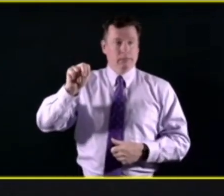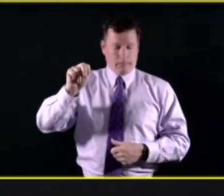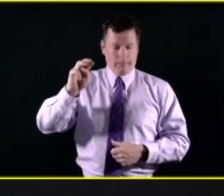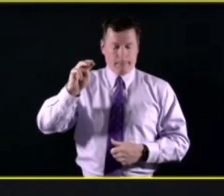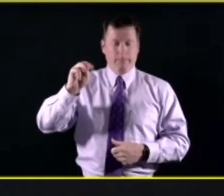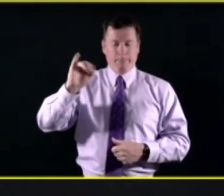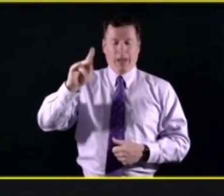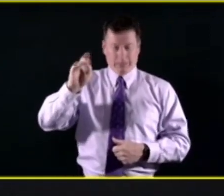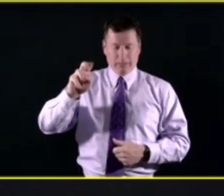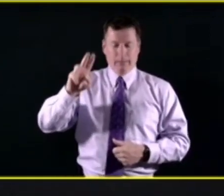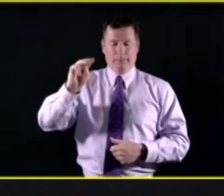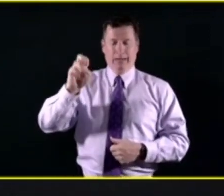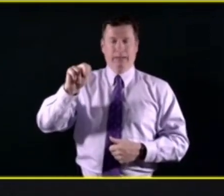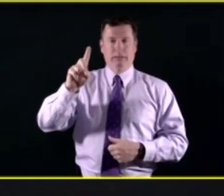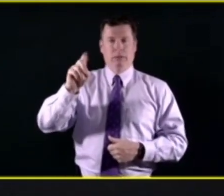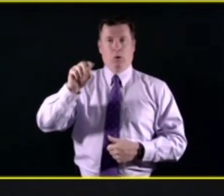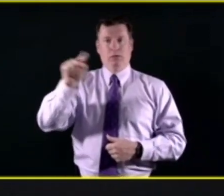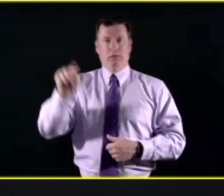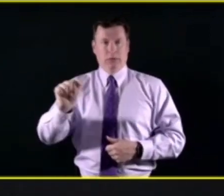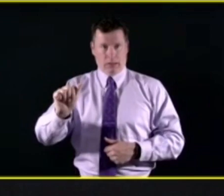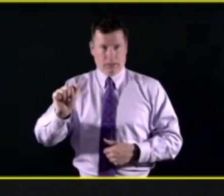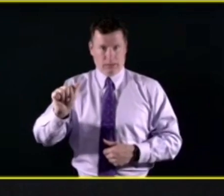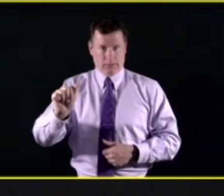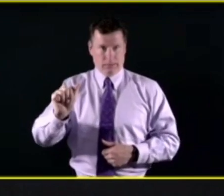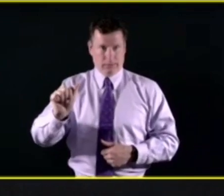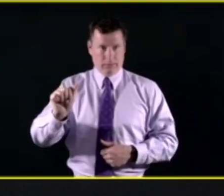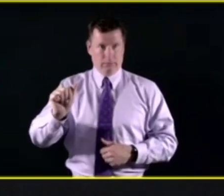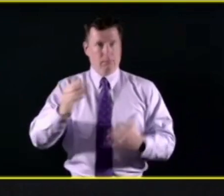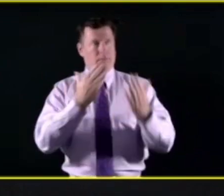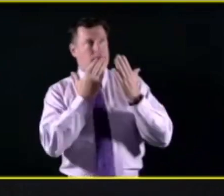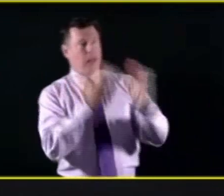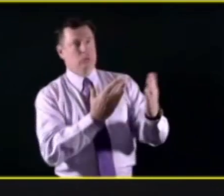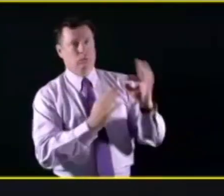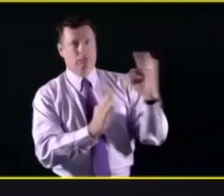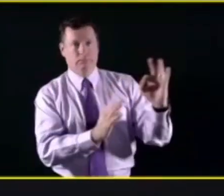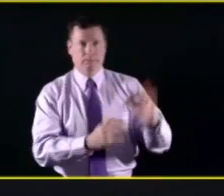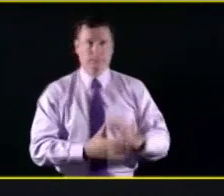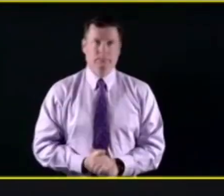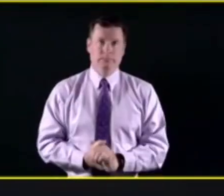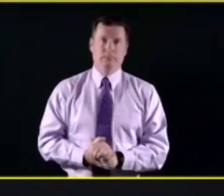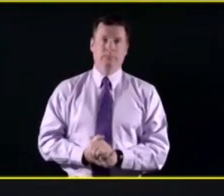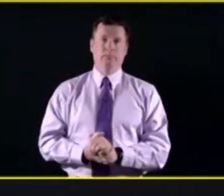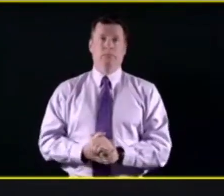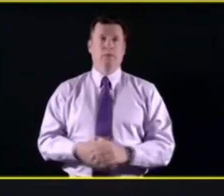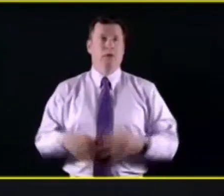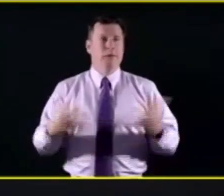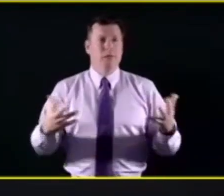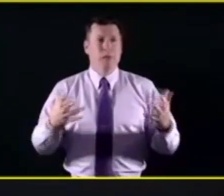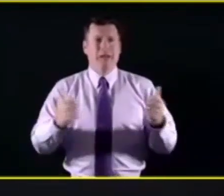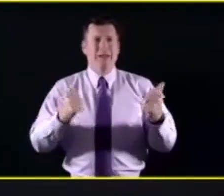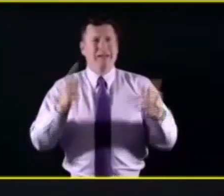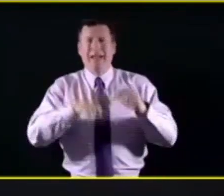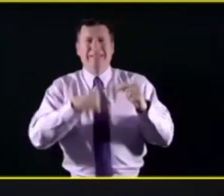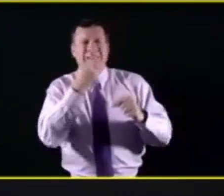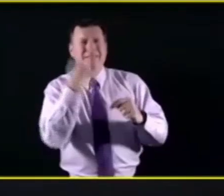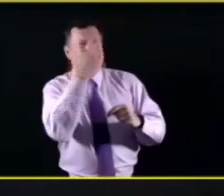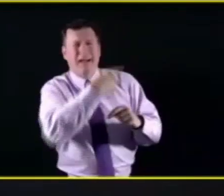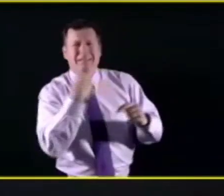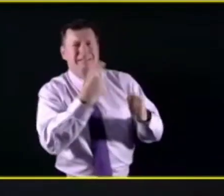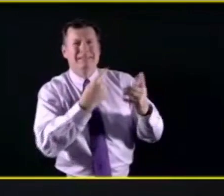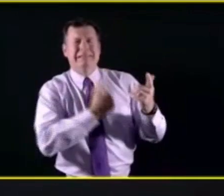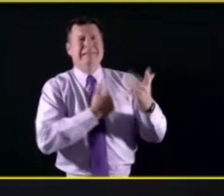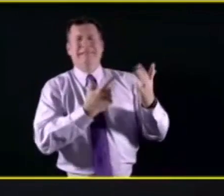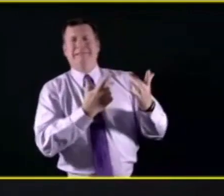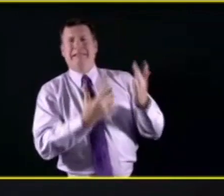Corey White, our Zoom Superman technician, is figuring out how to get him on screen. I'll ask Dr. Walsh if he wants to say a few words about